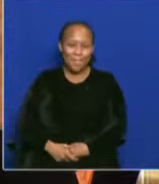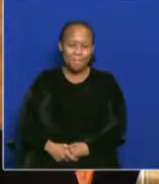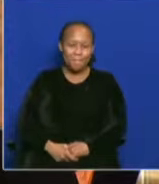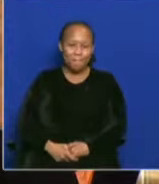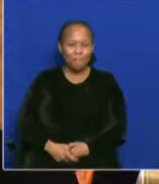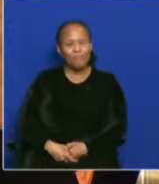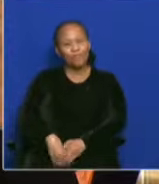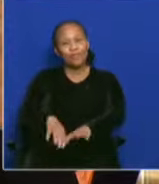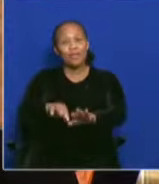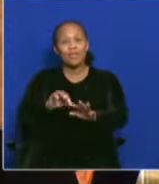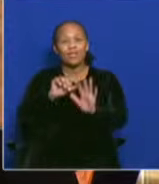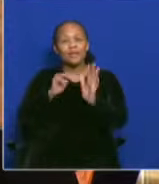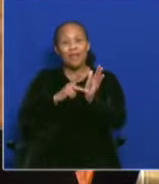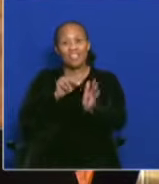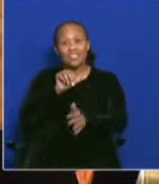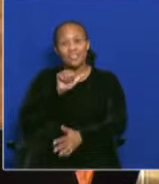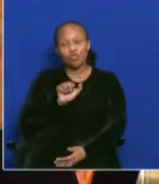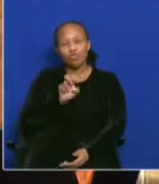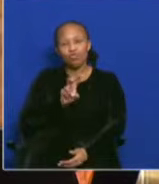6246.